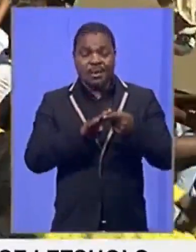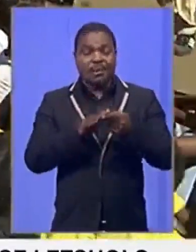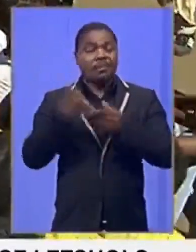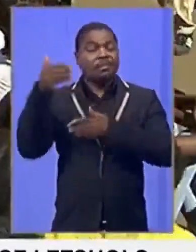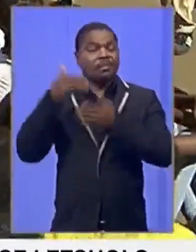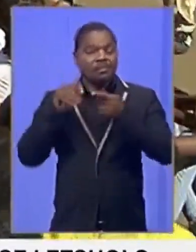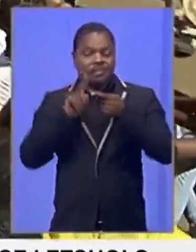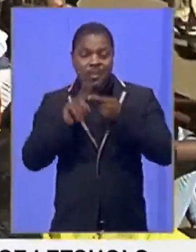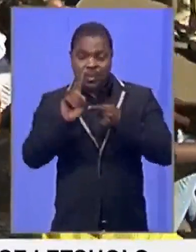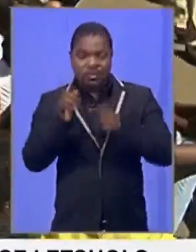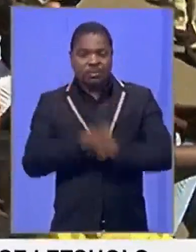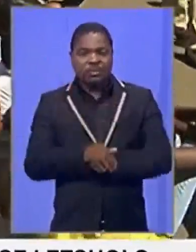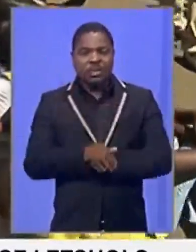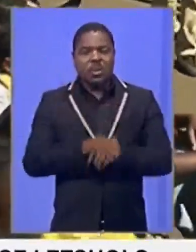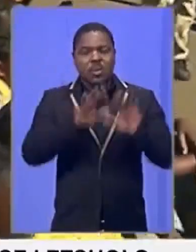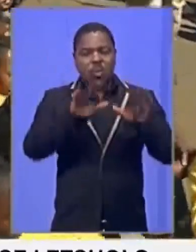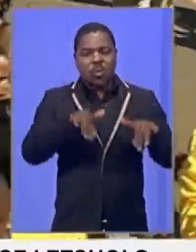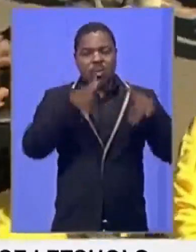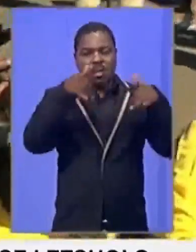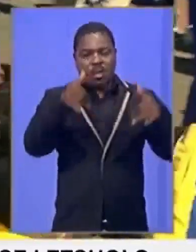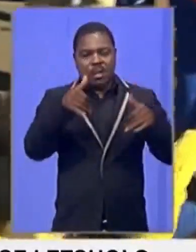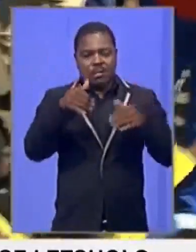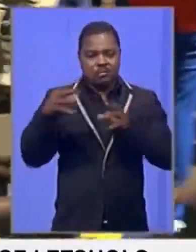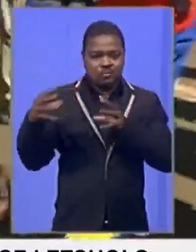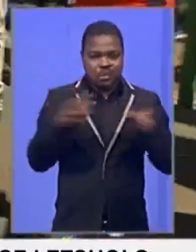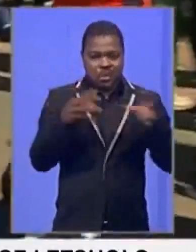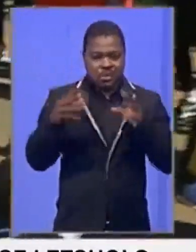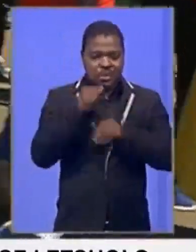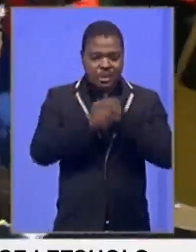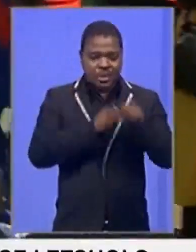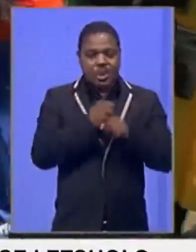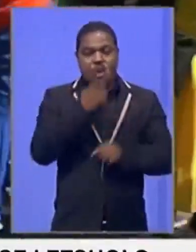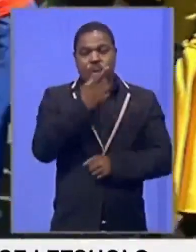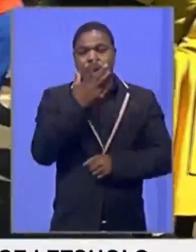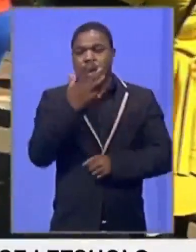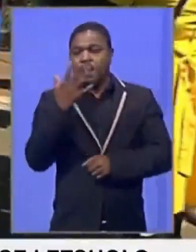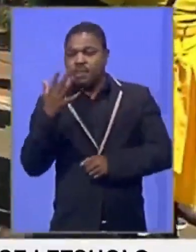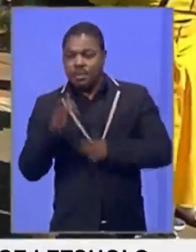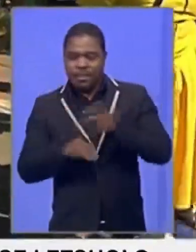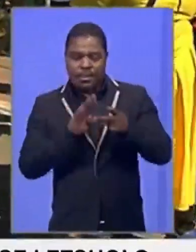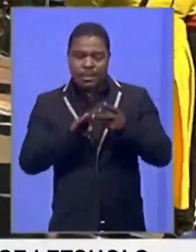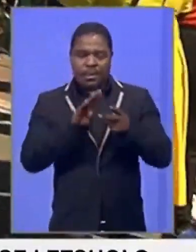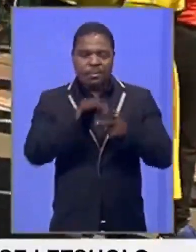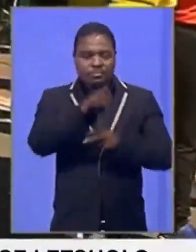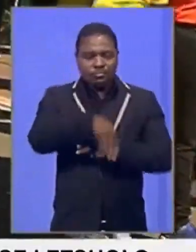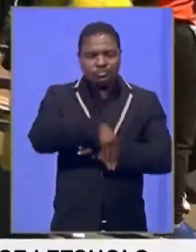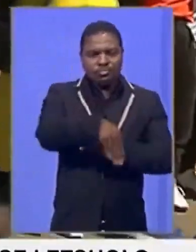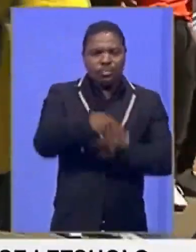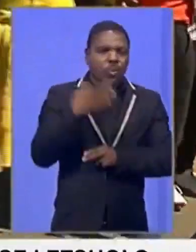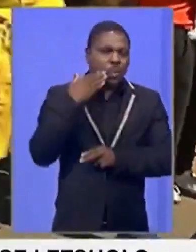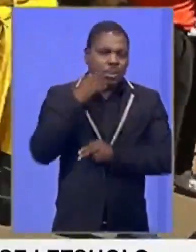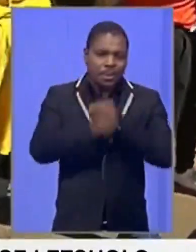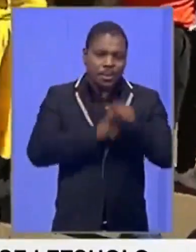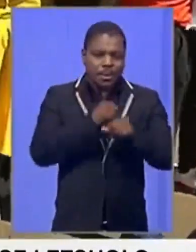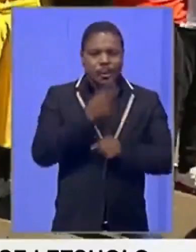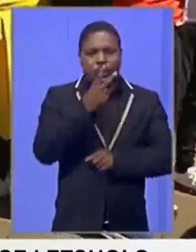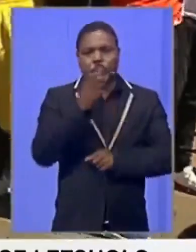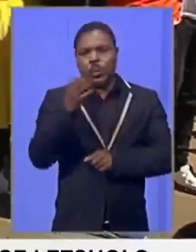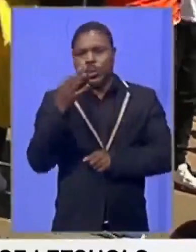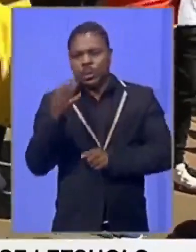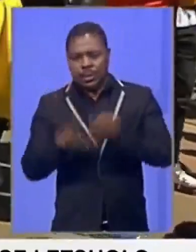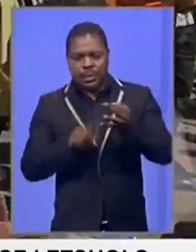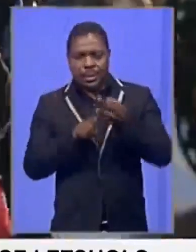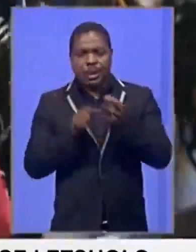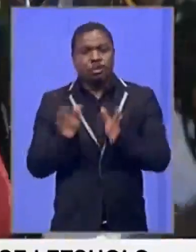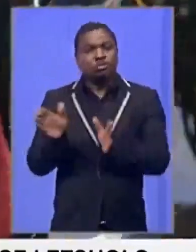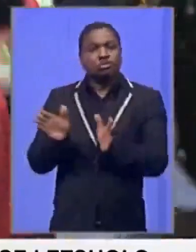e aha ka hare mohope wa lefatshe wa rugby ka 1995, wa cricket o bileng 2003 le wa bolo